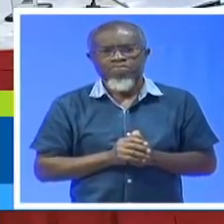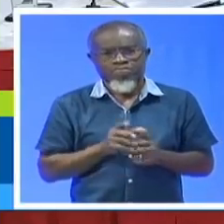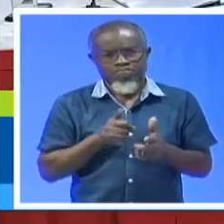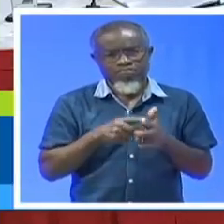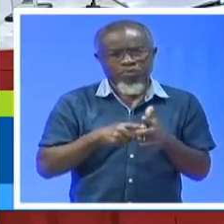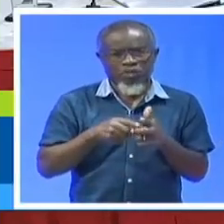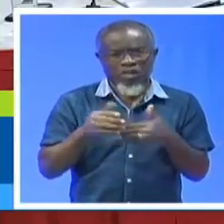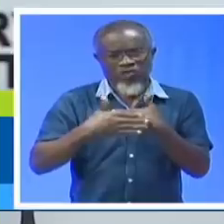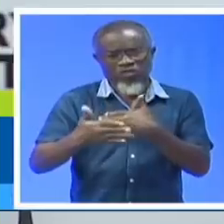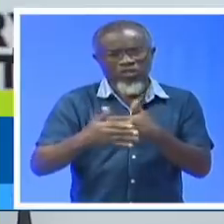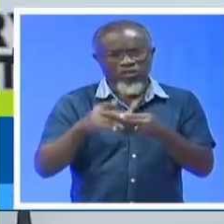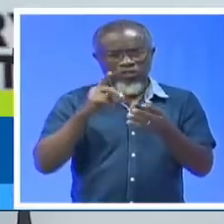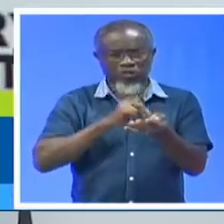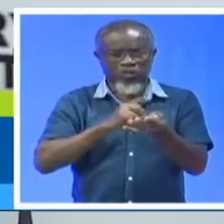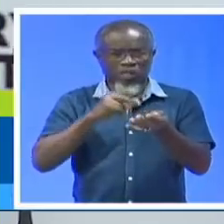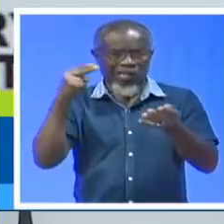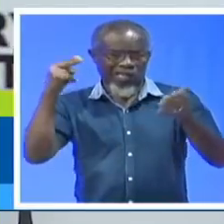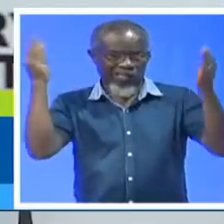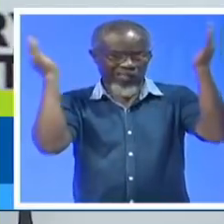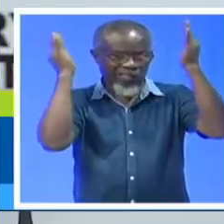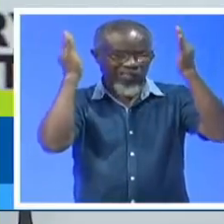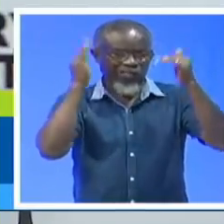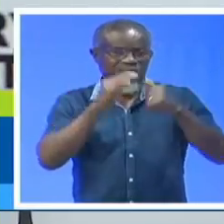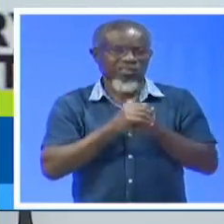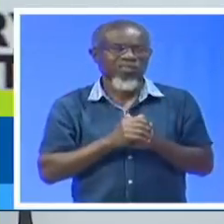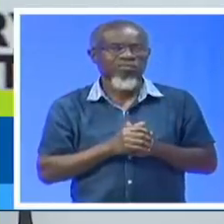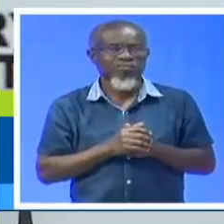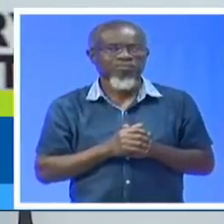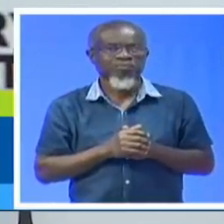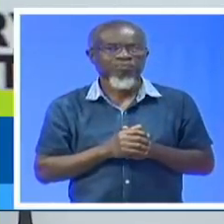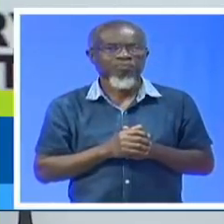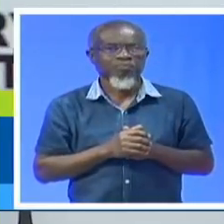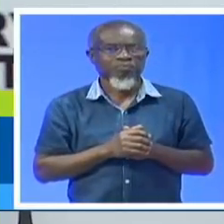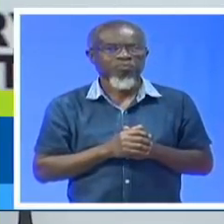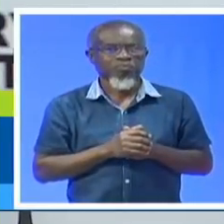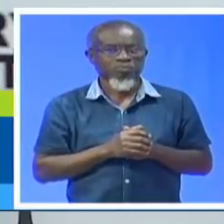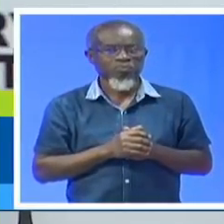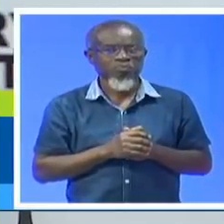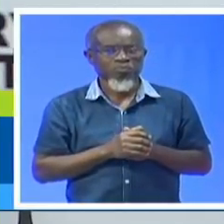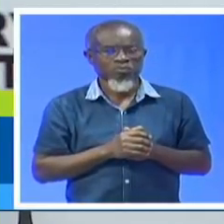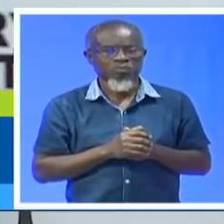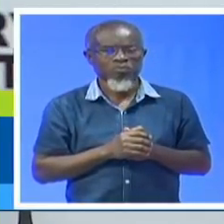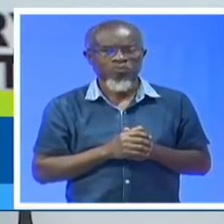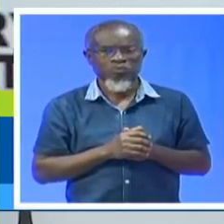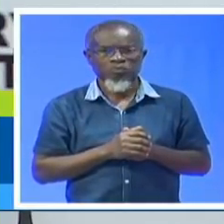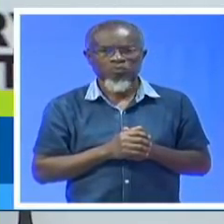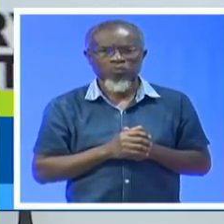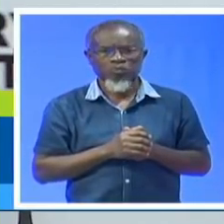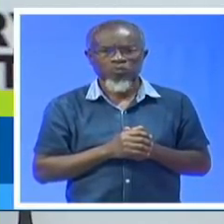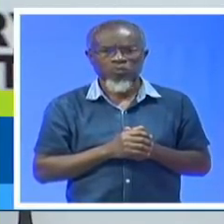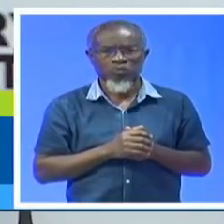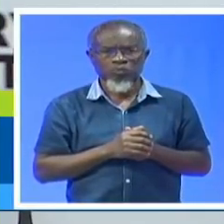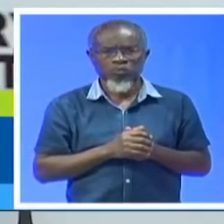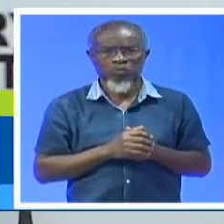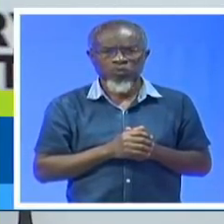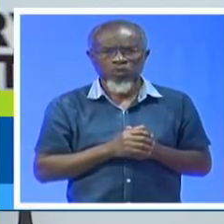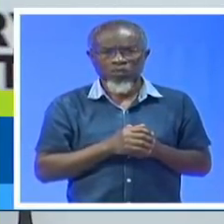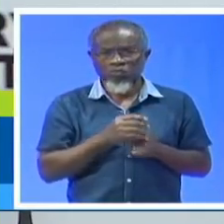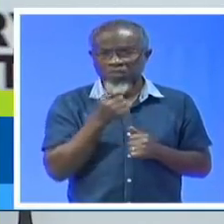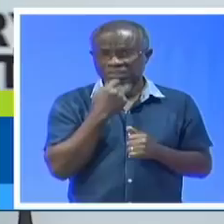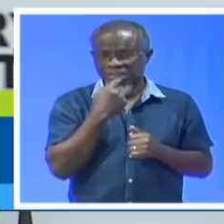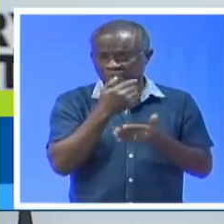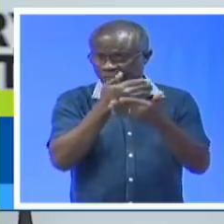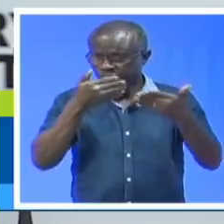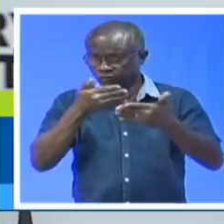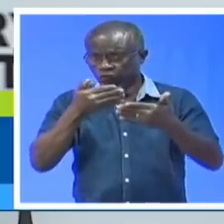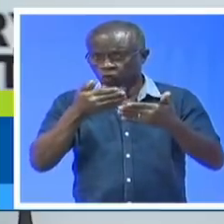question number 2 is really the responsibility of the Minister of Health and the Ministry of Health. So as we've been seeing,